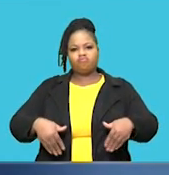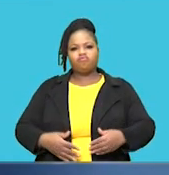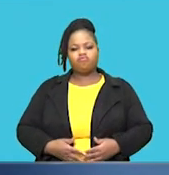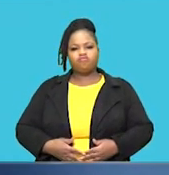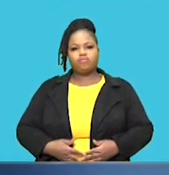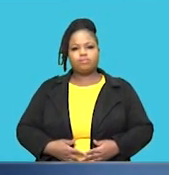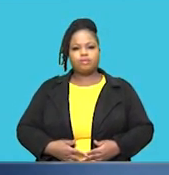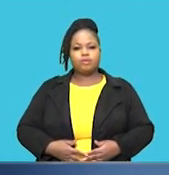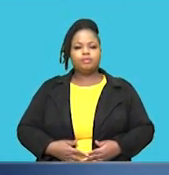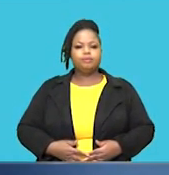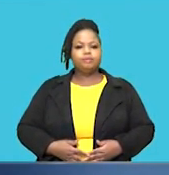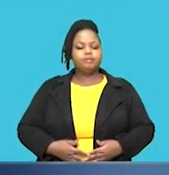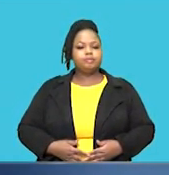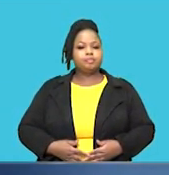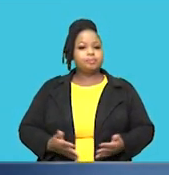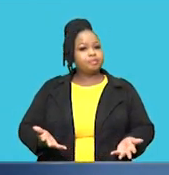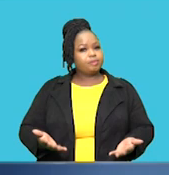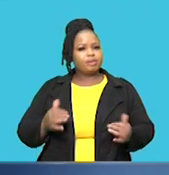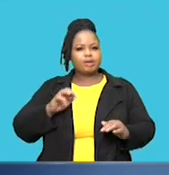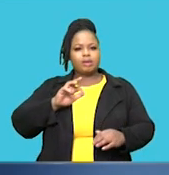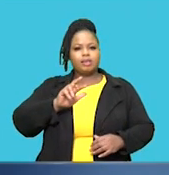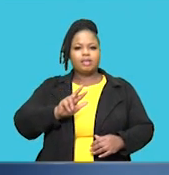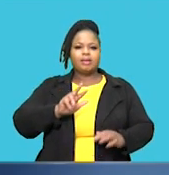their gender. As expected,